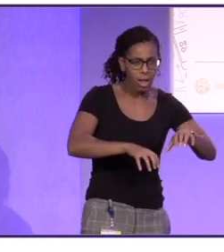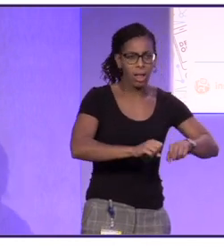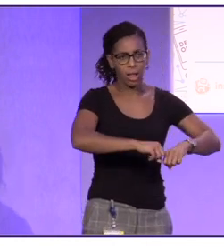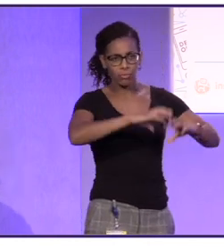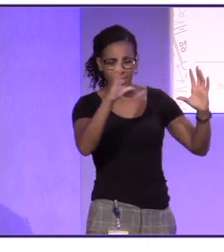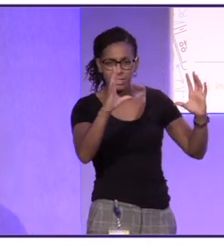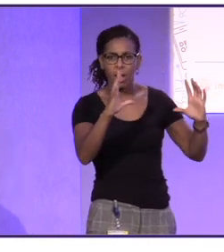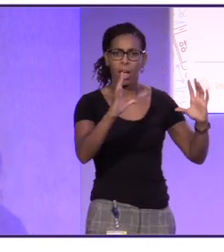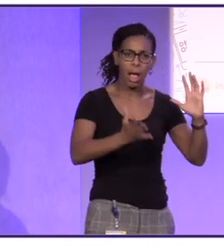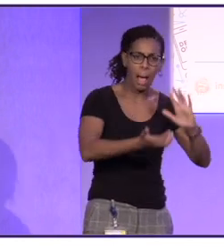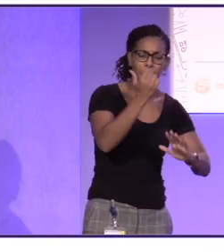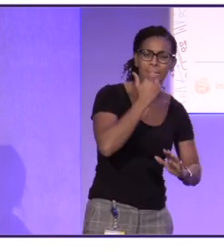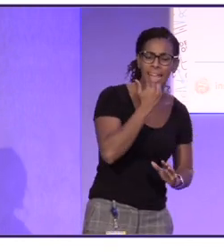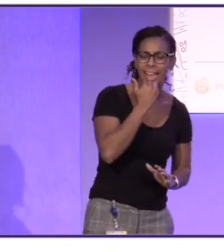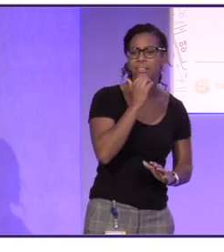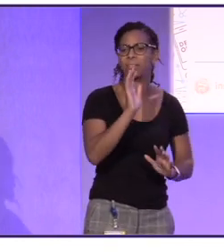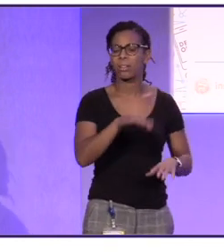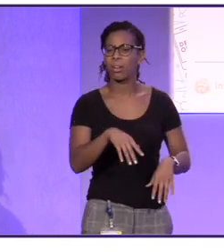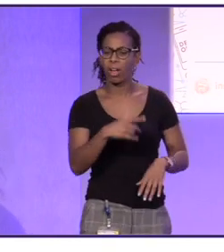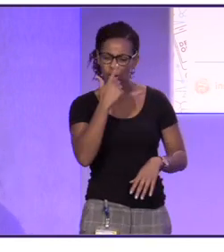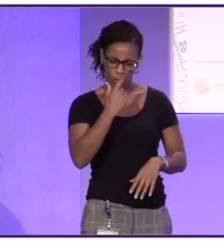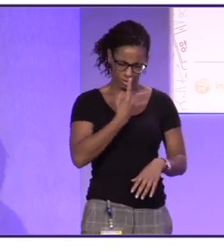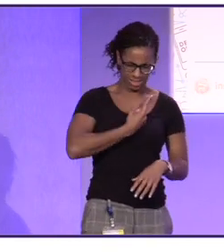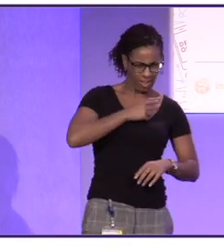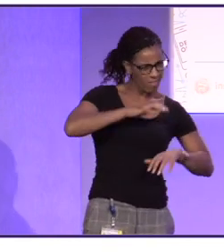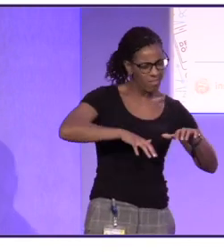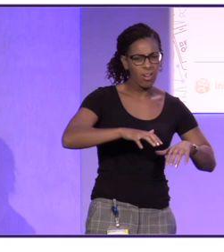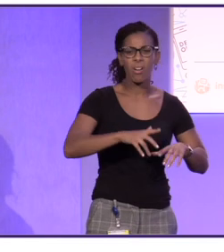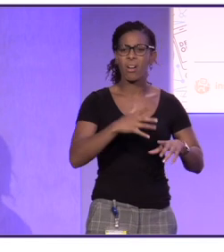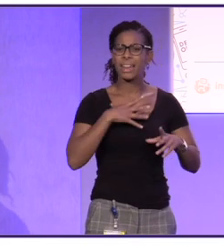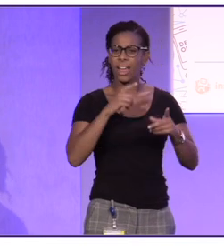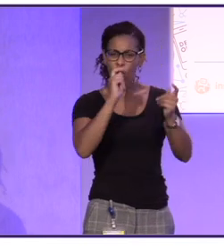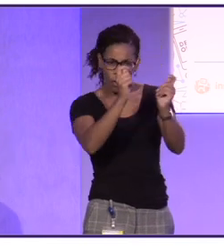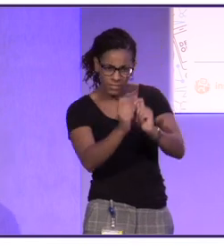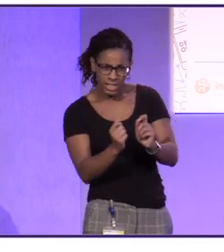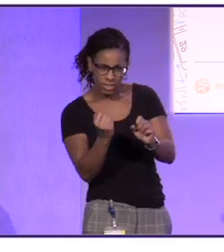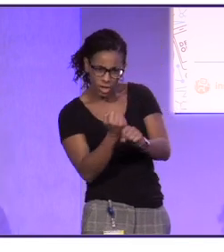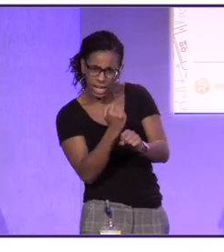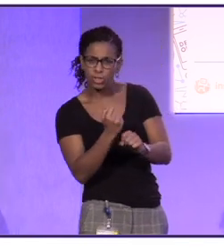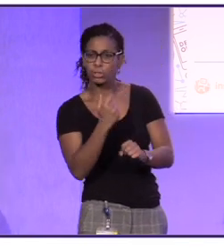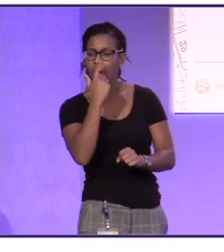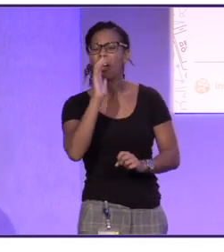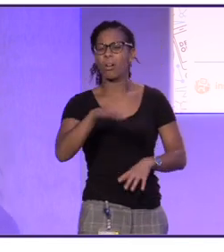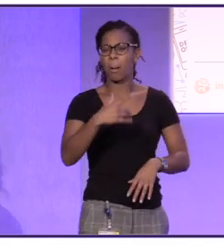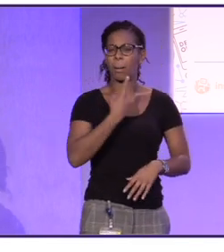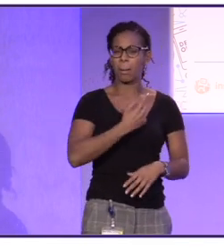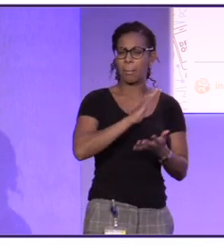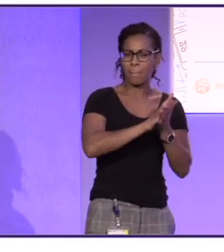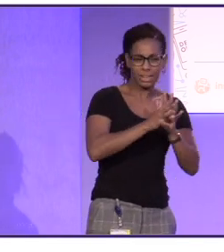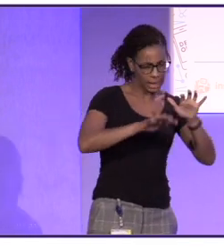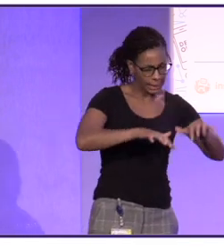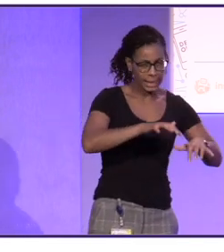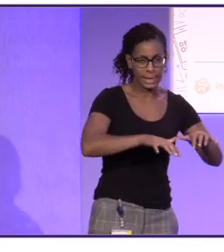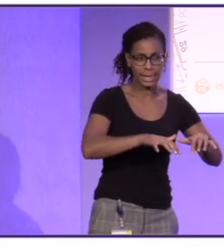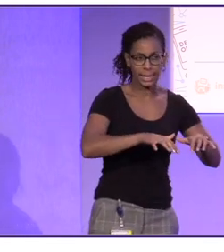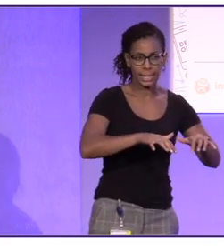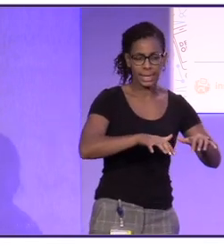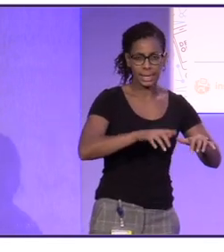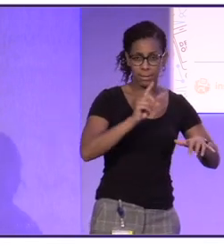hand. It's fine to have a configuration change done manually. And this makes it hard for